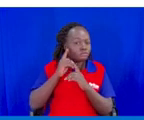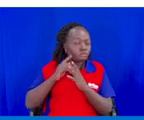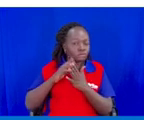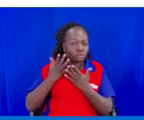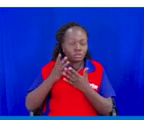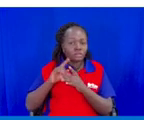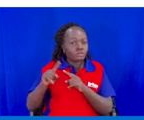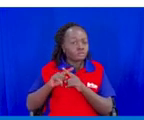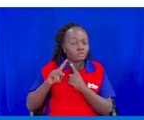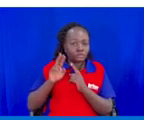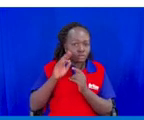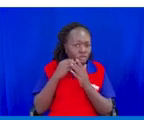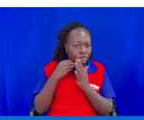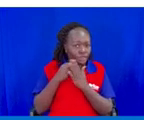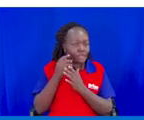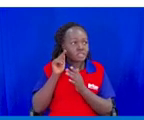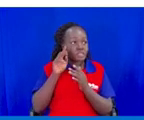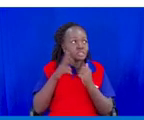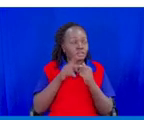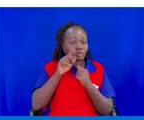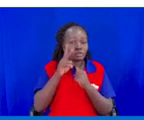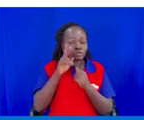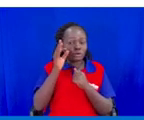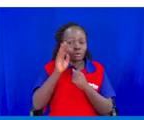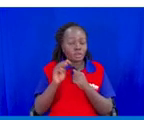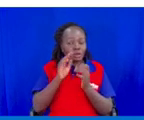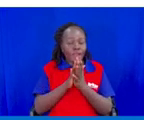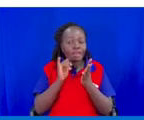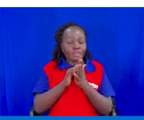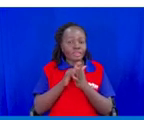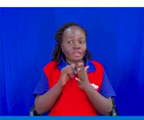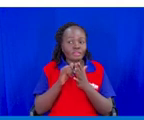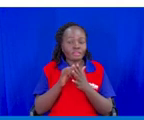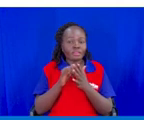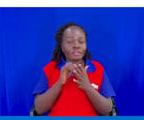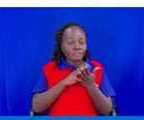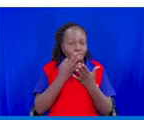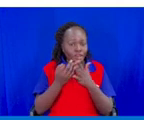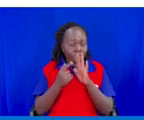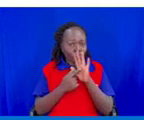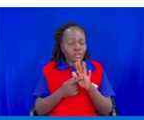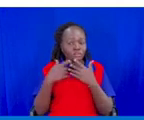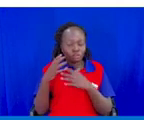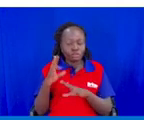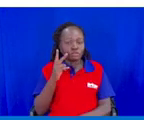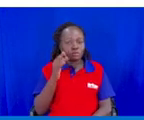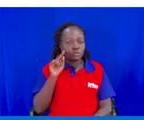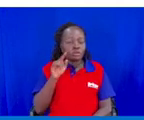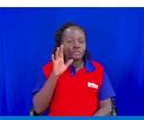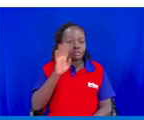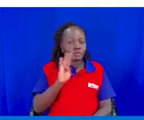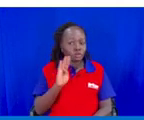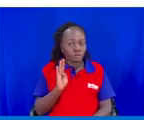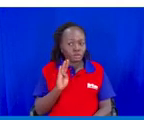7.2 million, and therefore the fund recorded a profit of 13.5 million. The income tax expense was 2.3